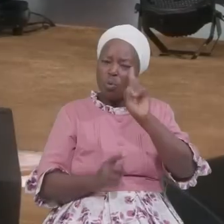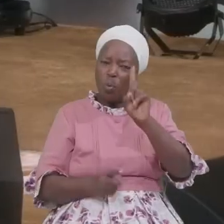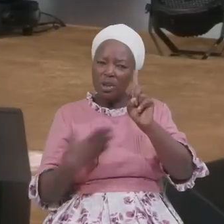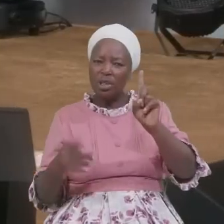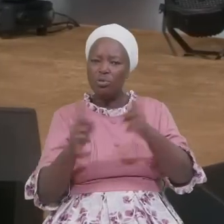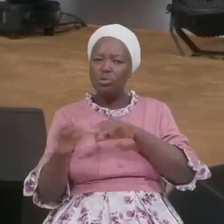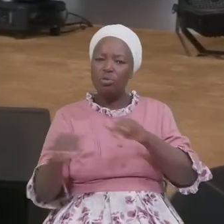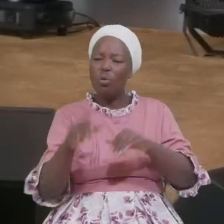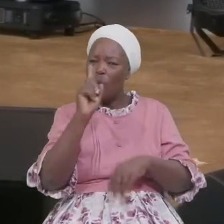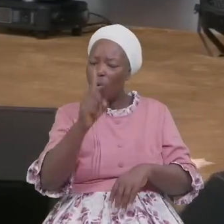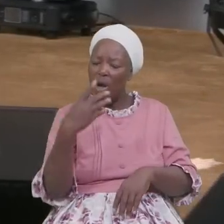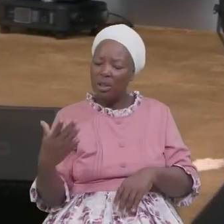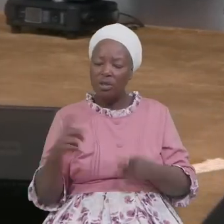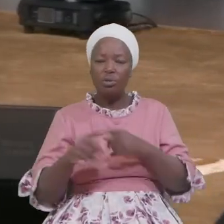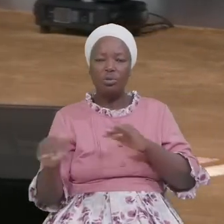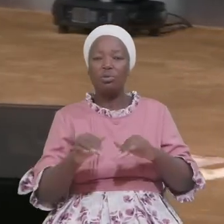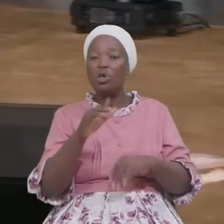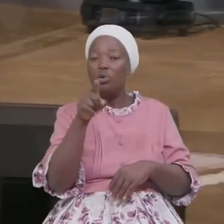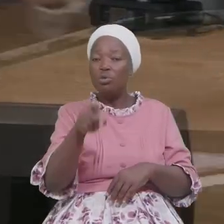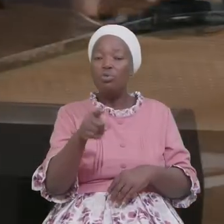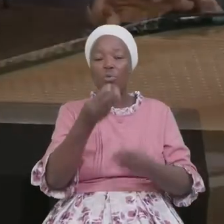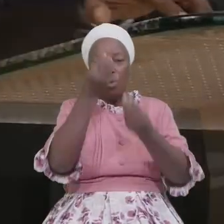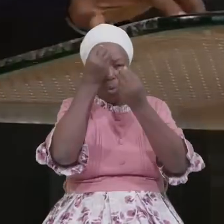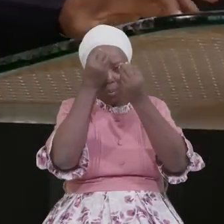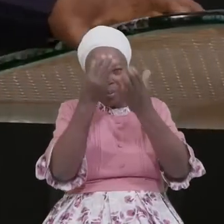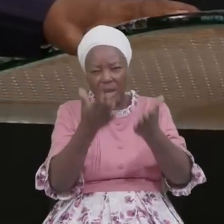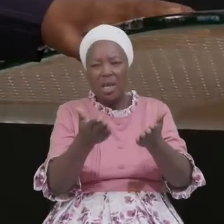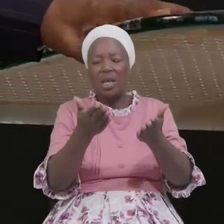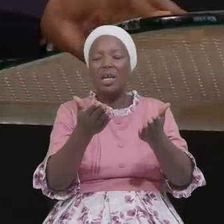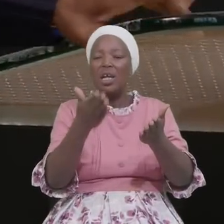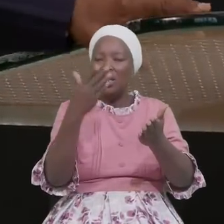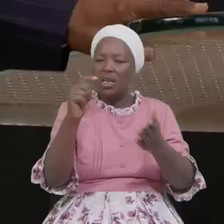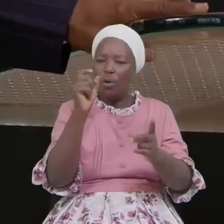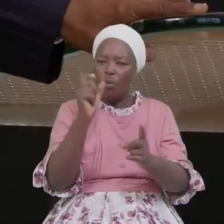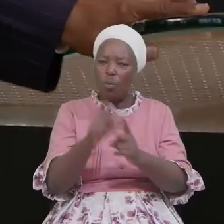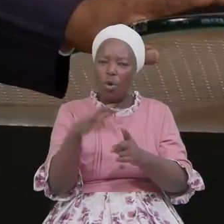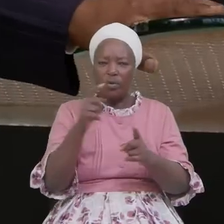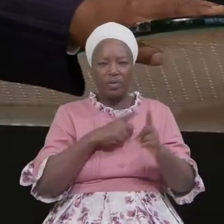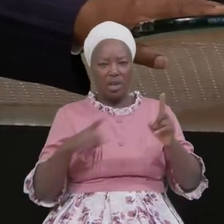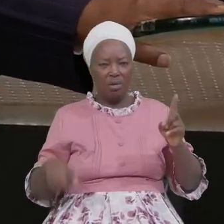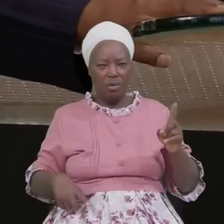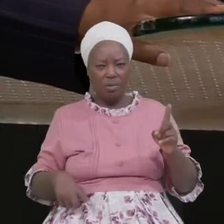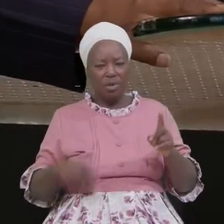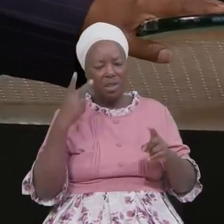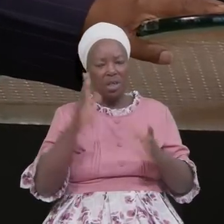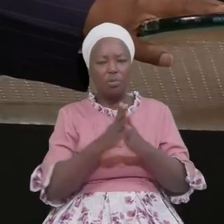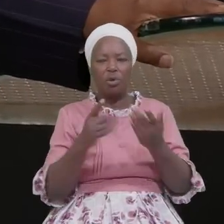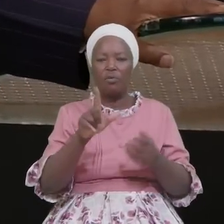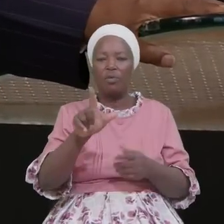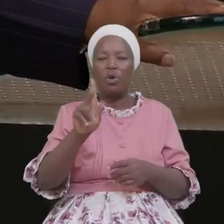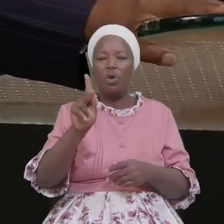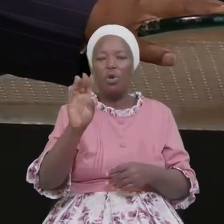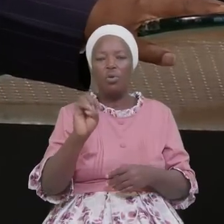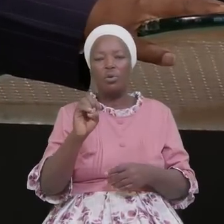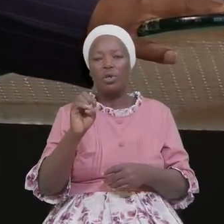one thing to do. You obey the word of the Lord. Look at Luke chapter